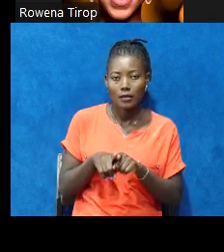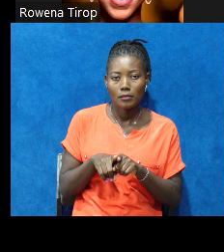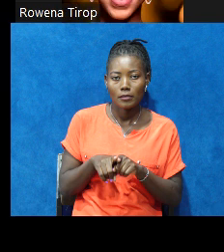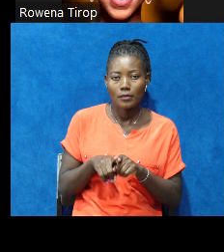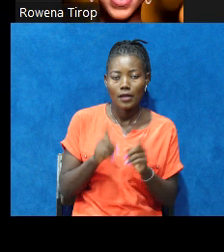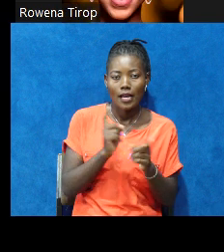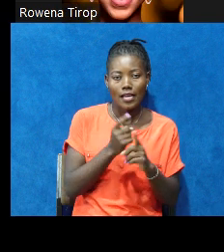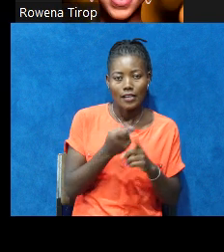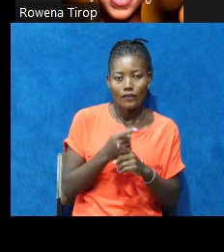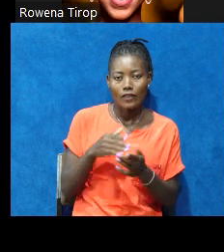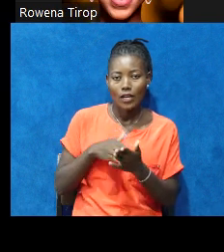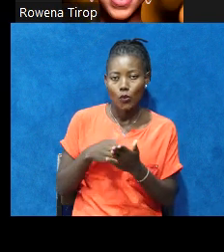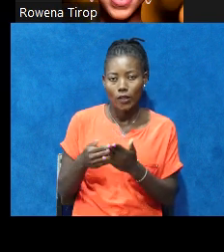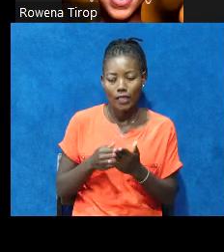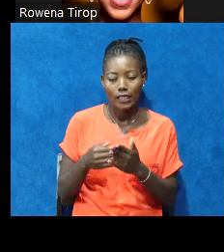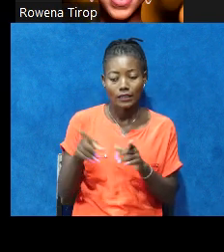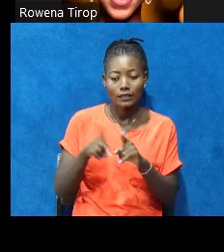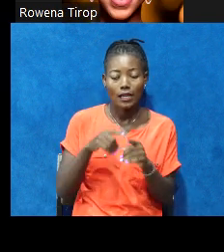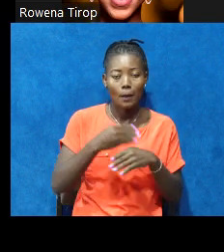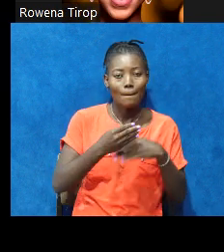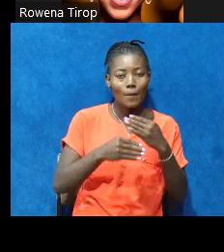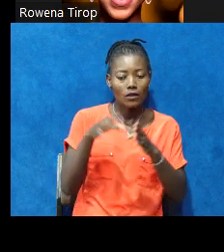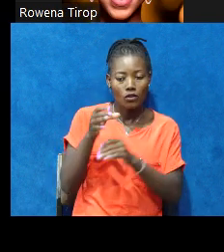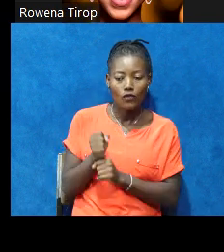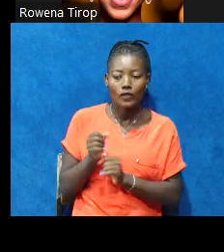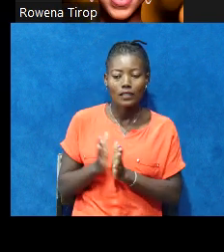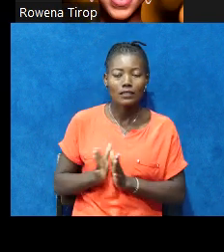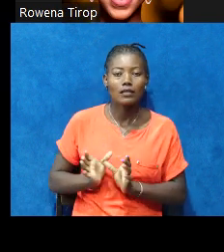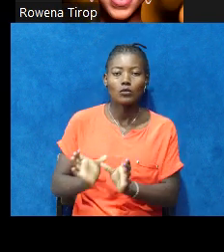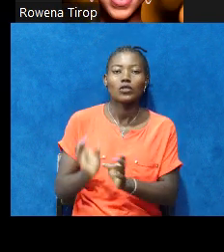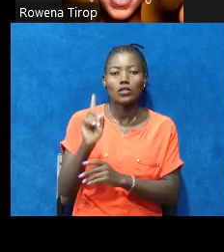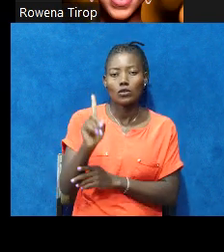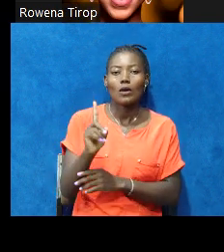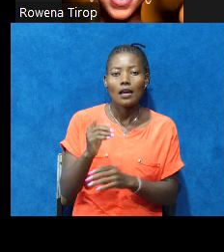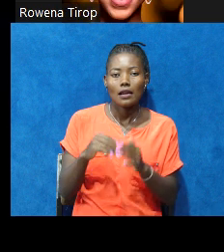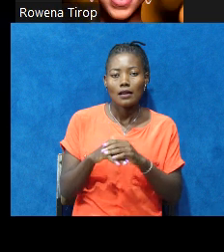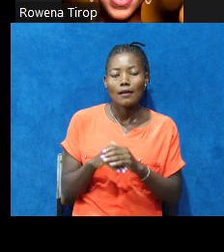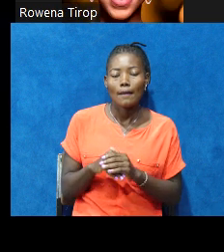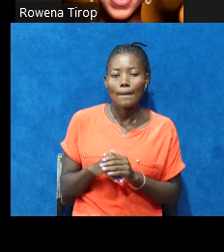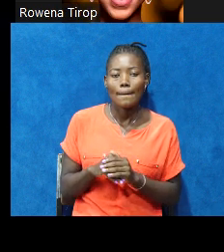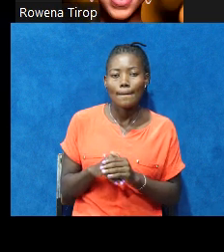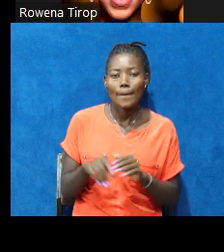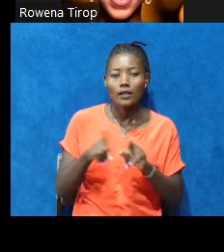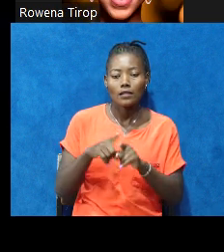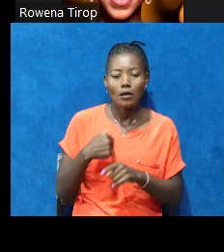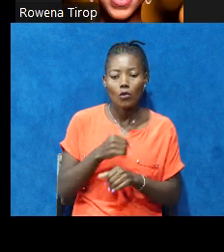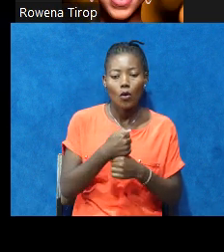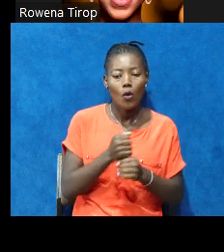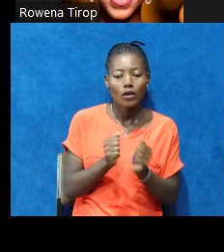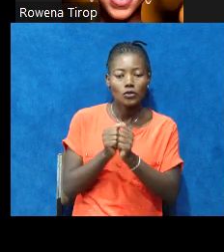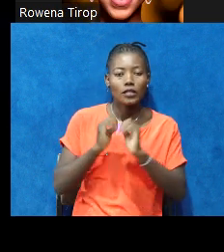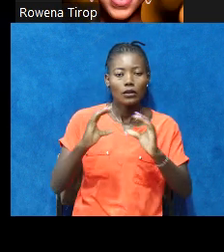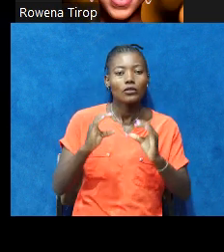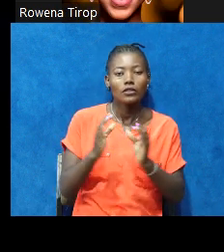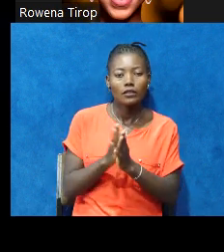acknowledges weaknesses, builds confidence and pushes one to beyond their limits. We also work hand in